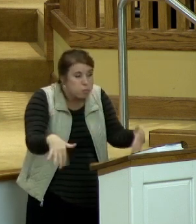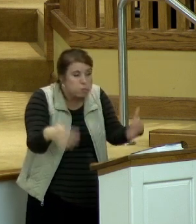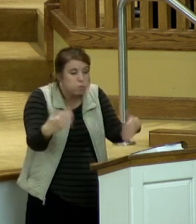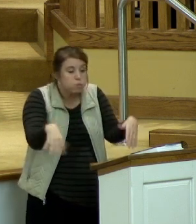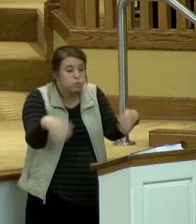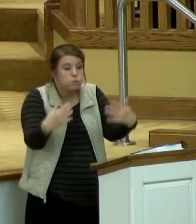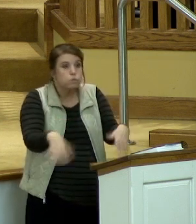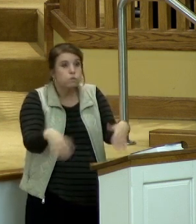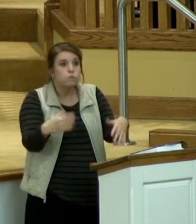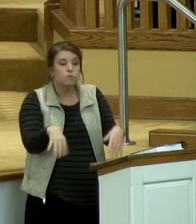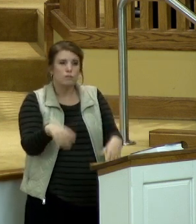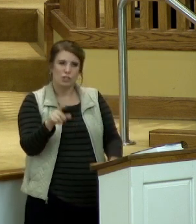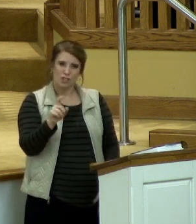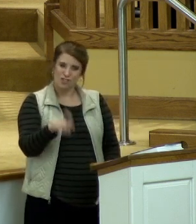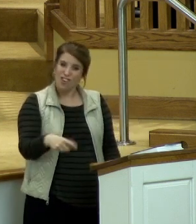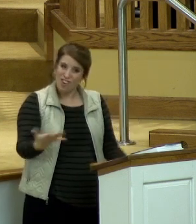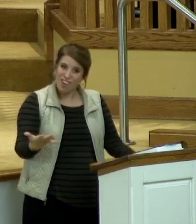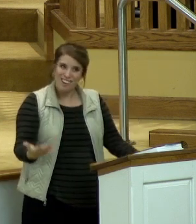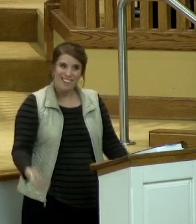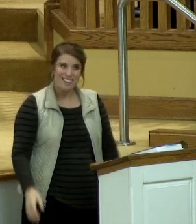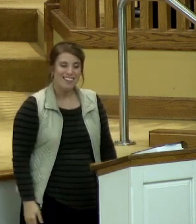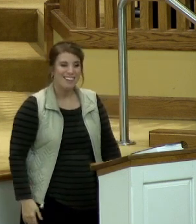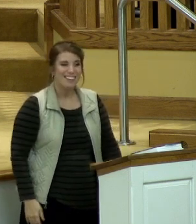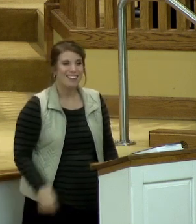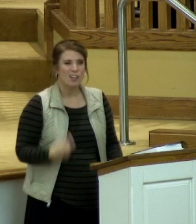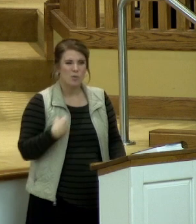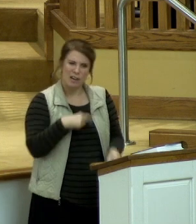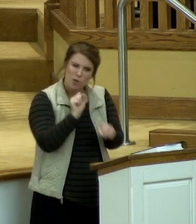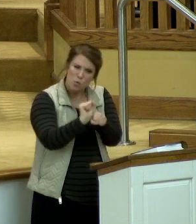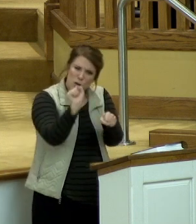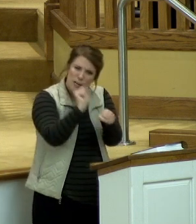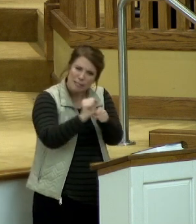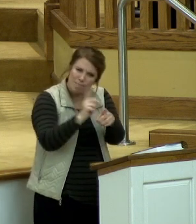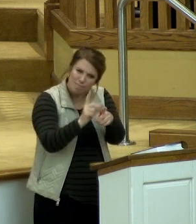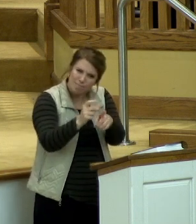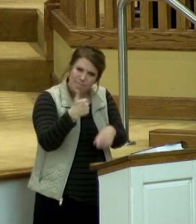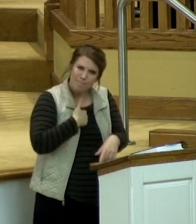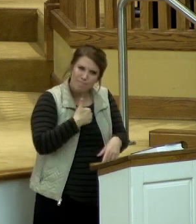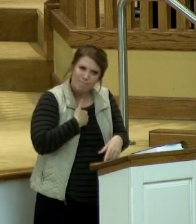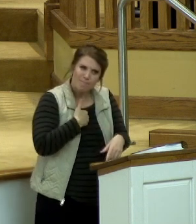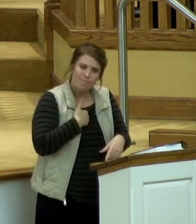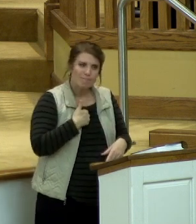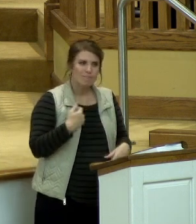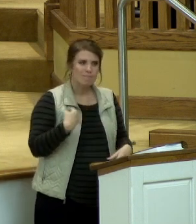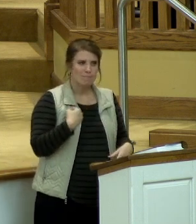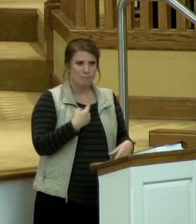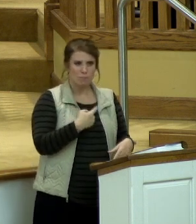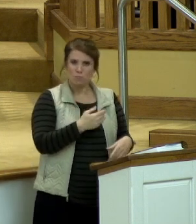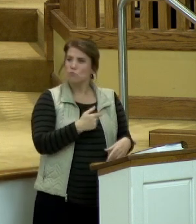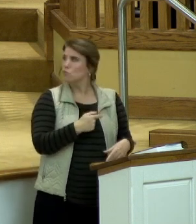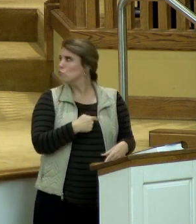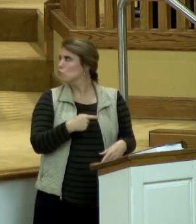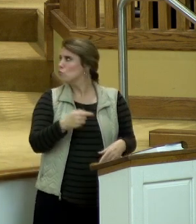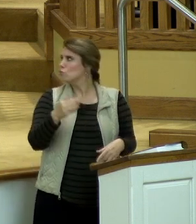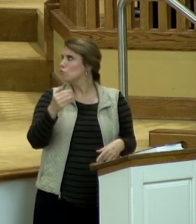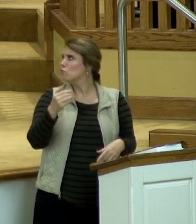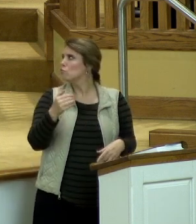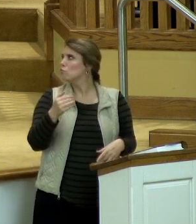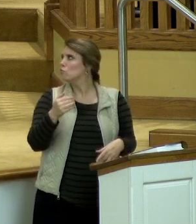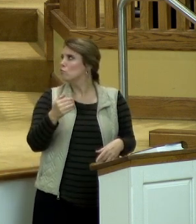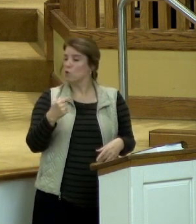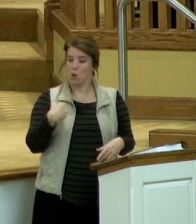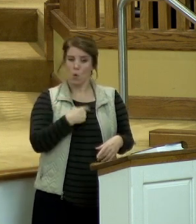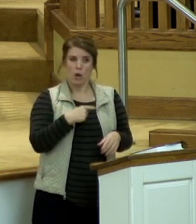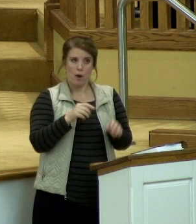or purpose of this service is tonight. And we have to work at that sometimes. It's amazing. We know what to get excited for. We're able